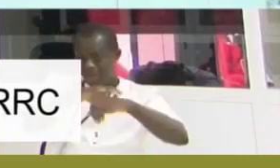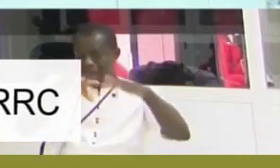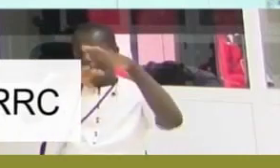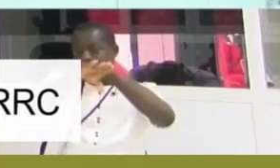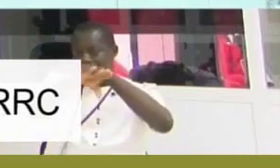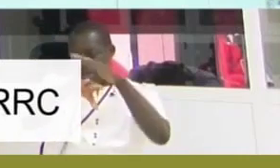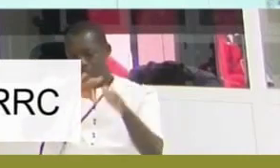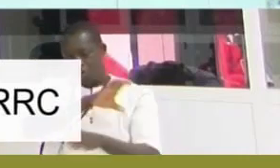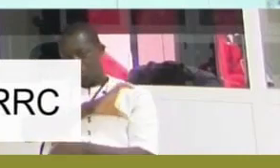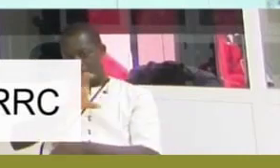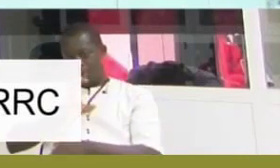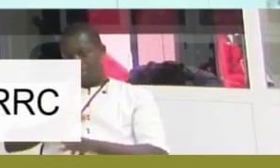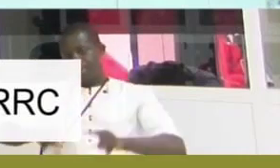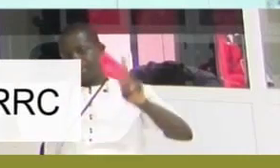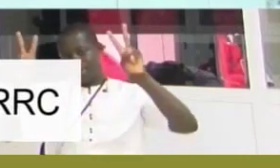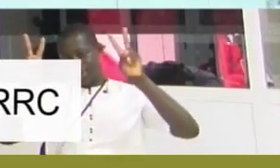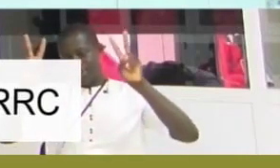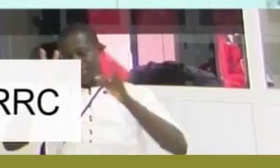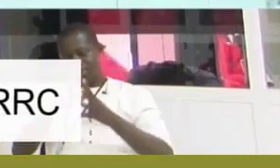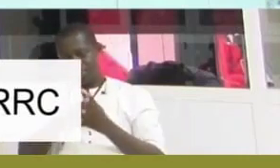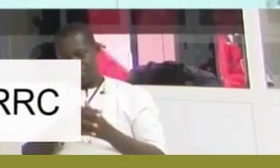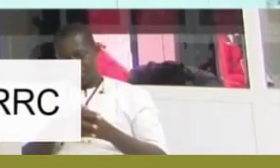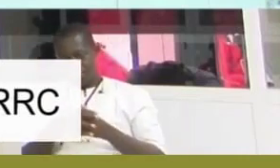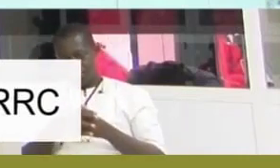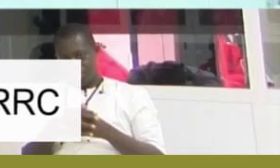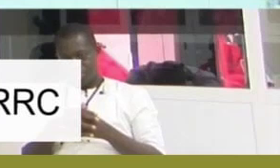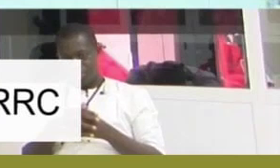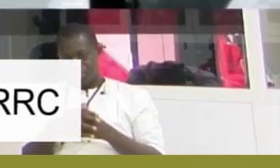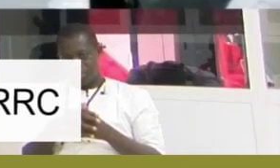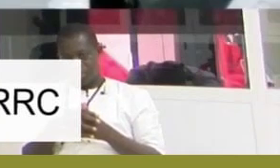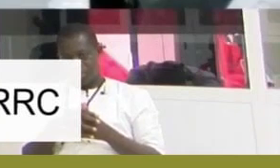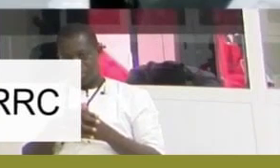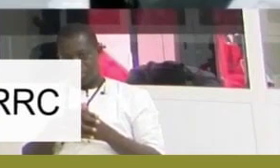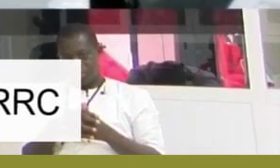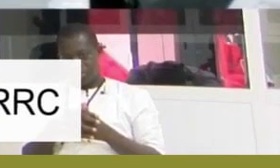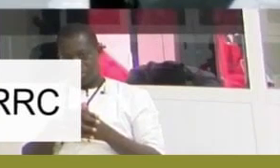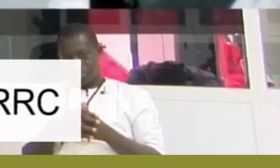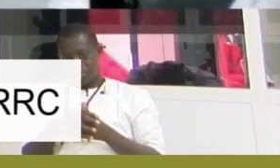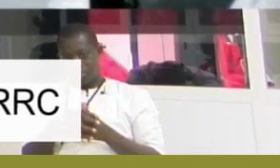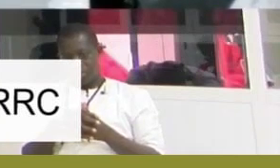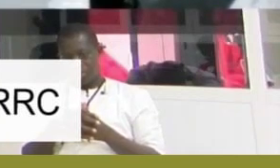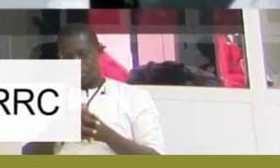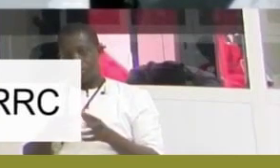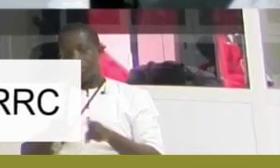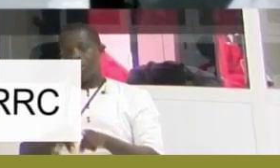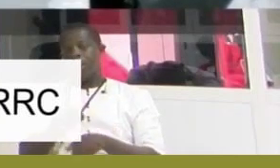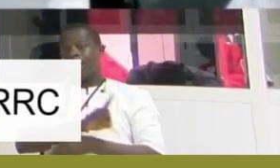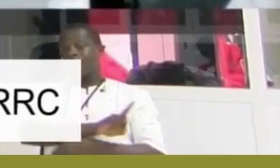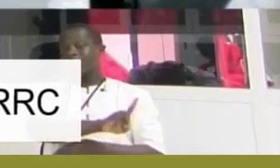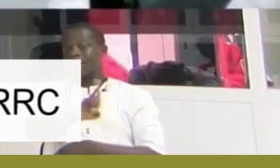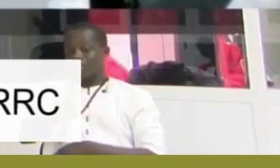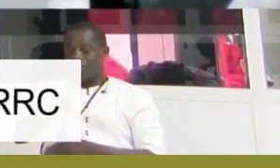ones that took these 2 gentlemen into Yaya Jame's house. And by By guy, you mean the